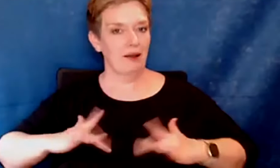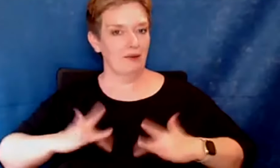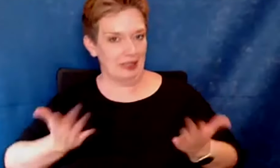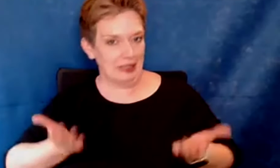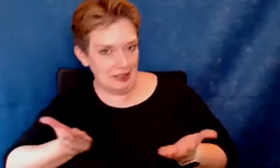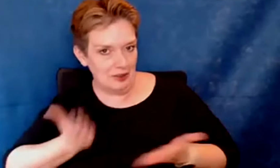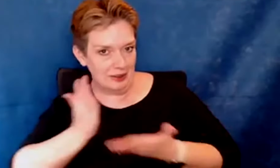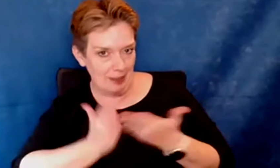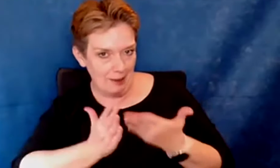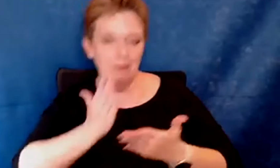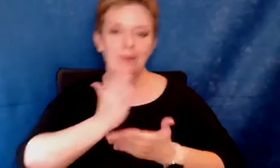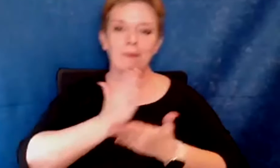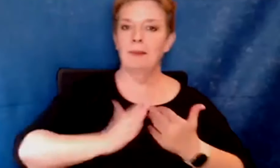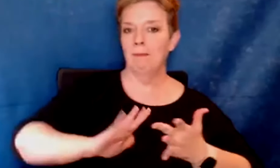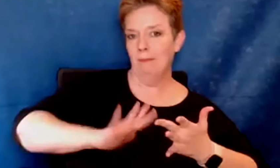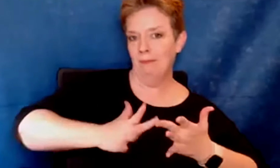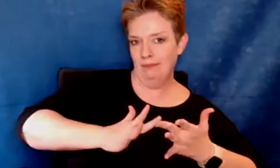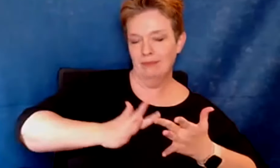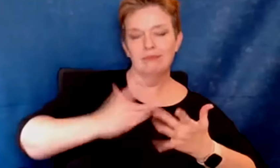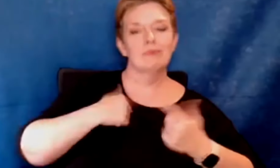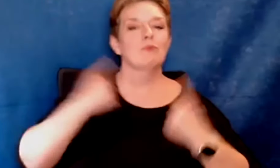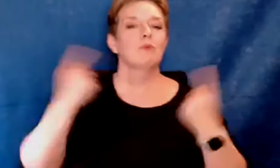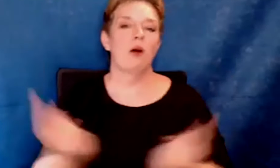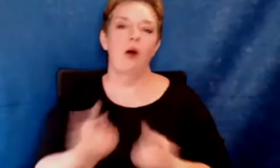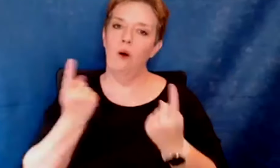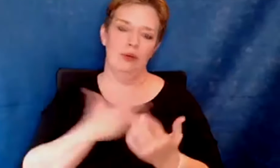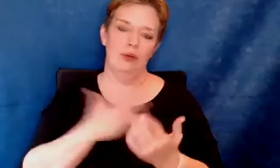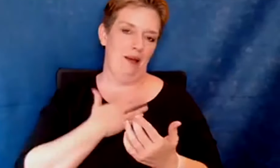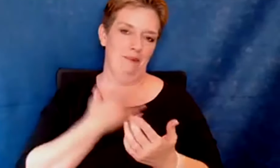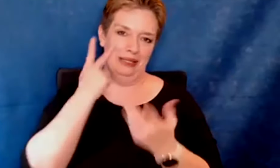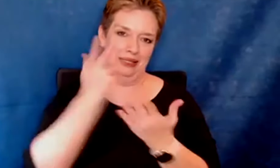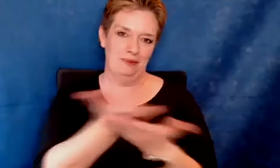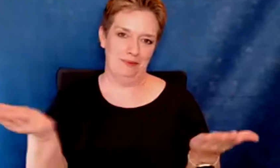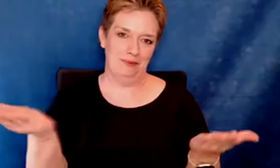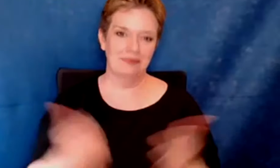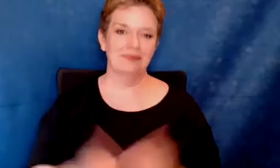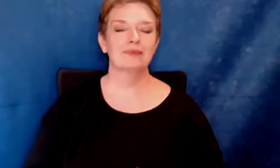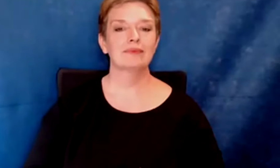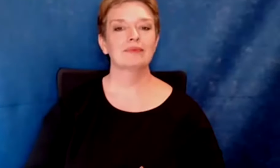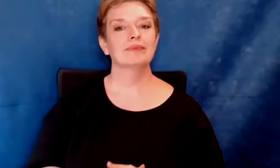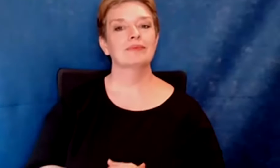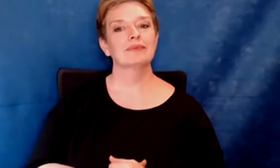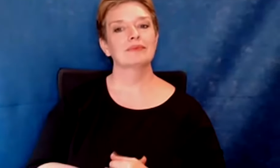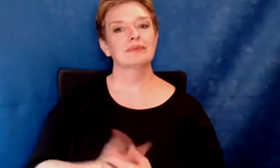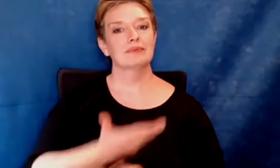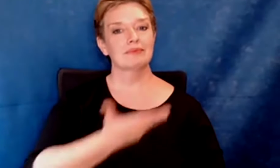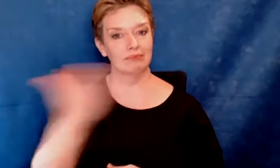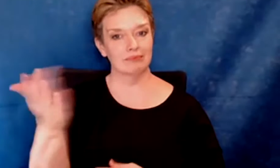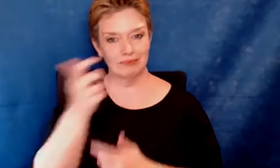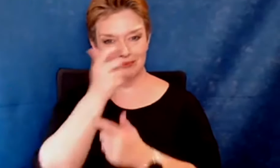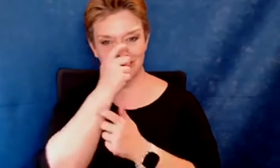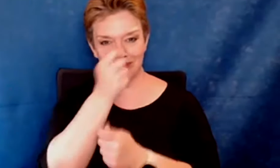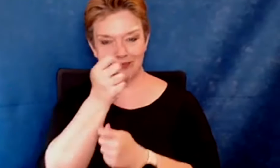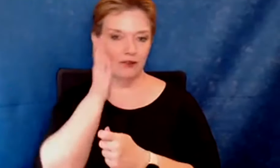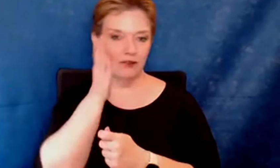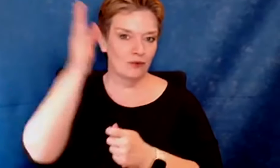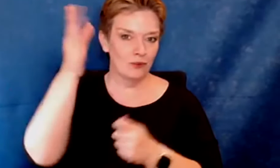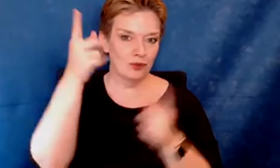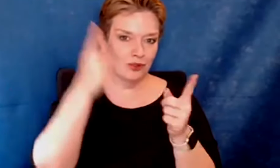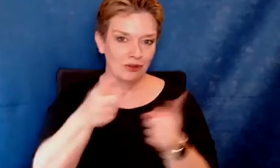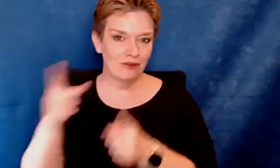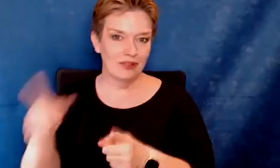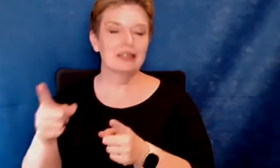some virtually. So in either case, we are always happy to see you. And if you're interested in any future events, you can find them